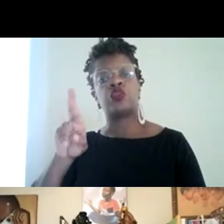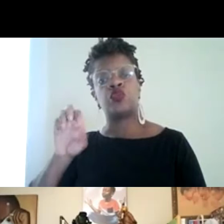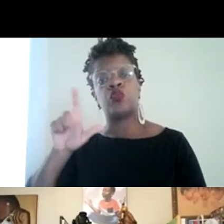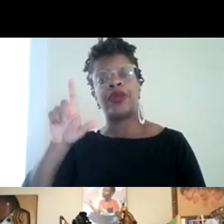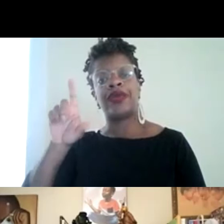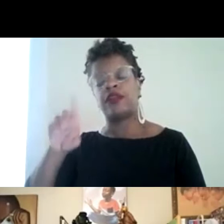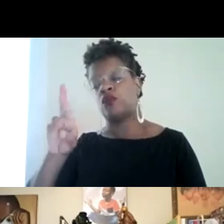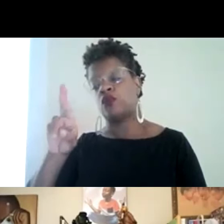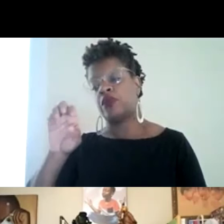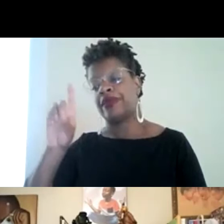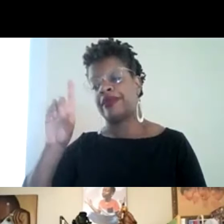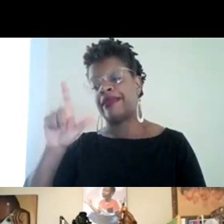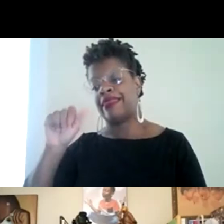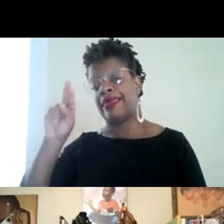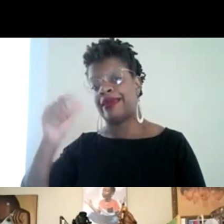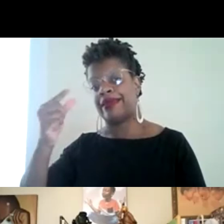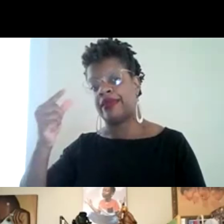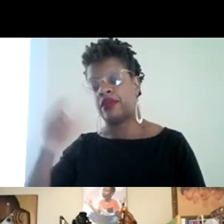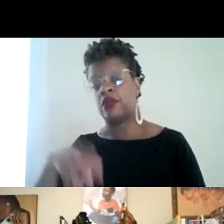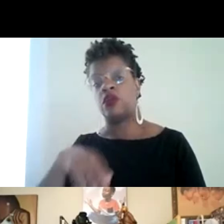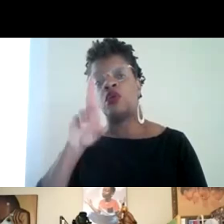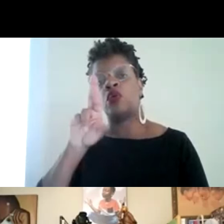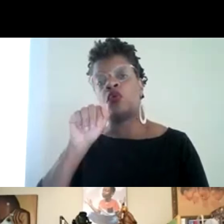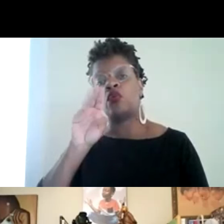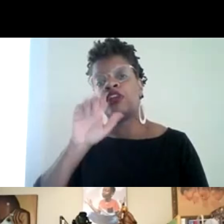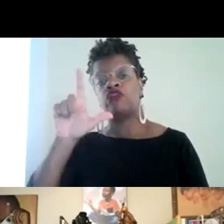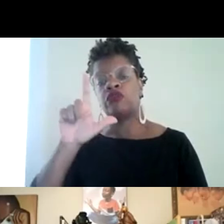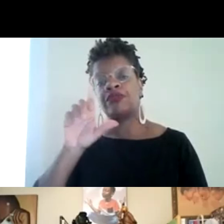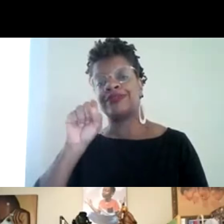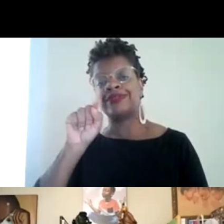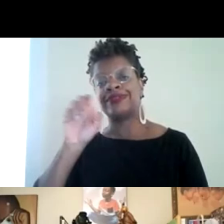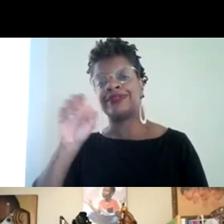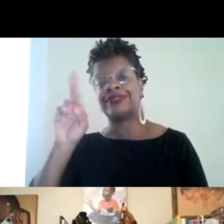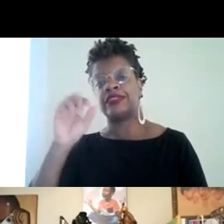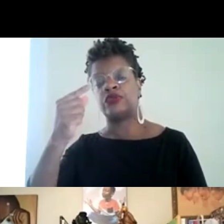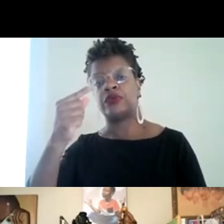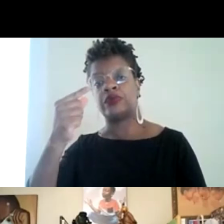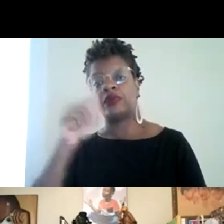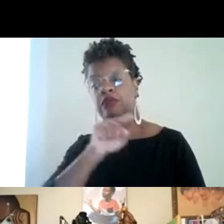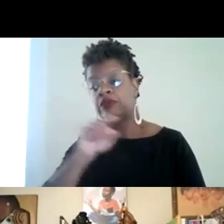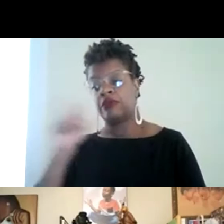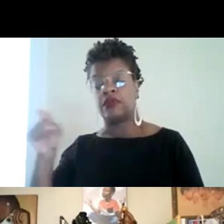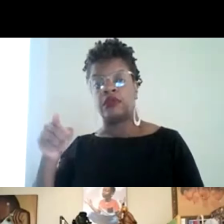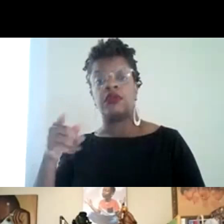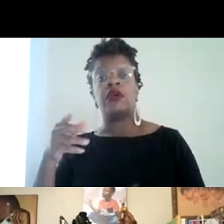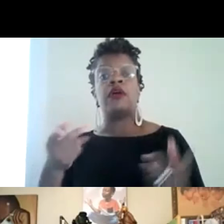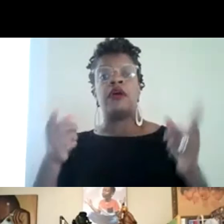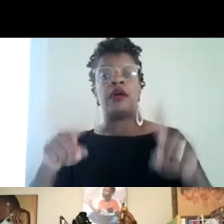racial steering, and other such practices have resulted in pushing Black and Brown